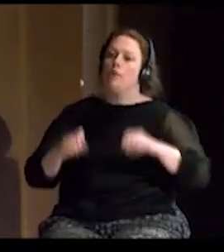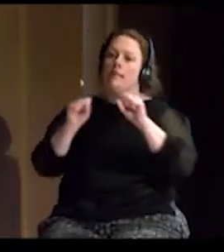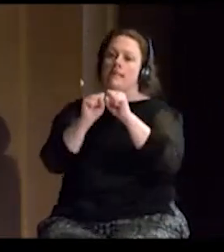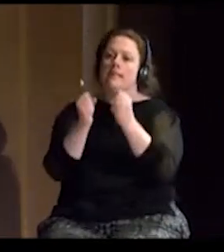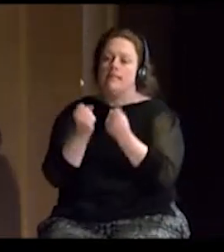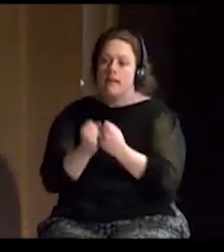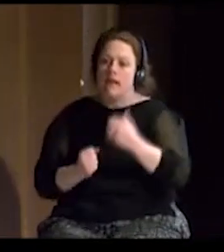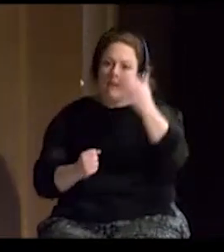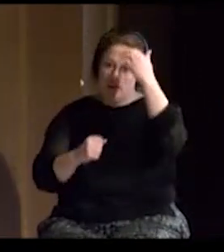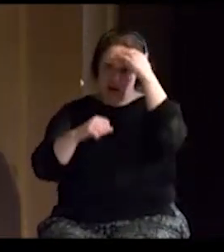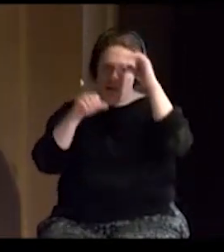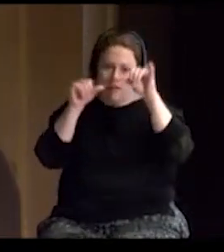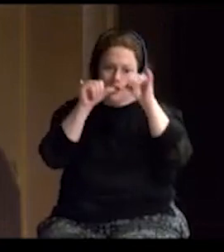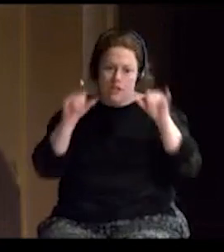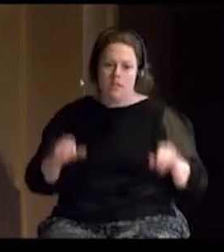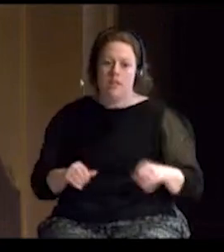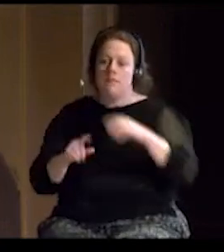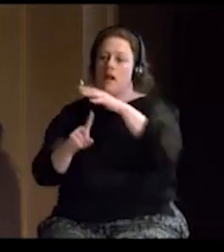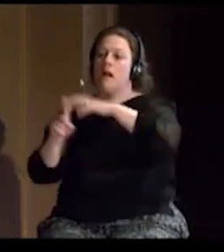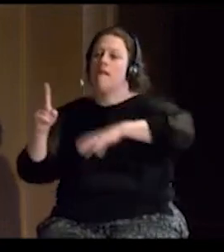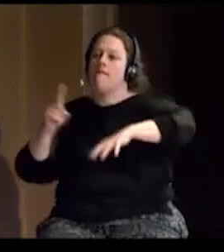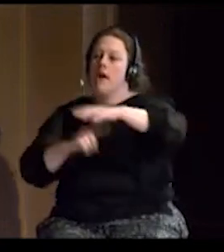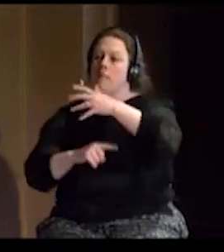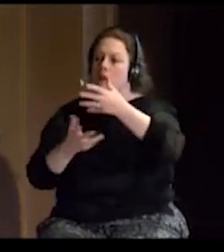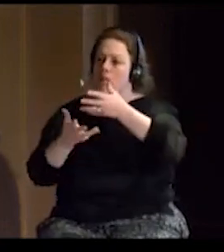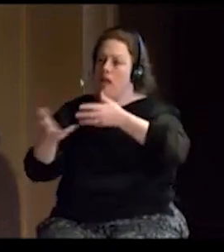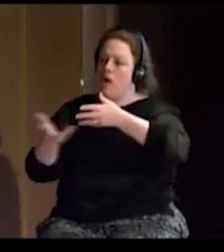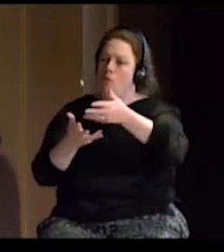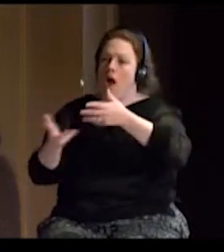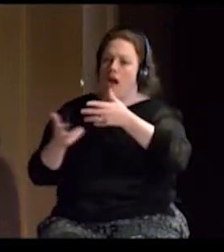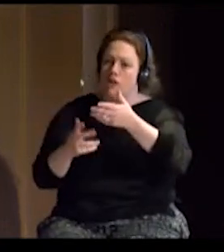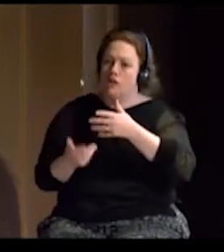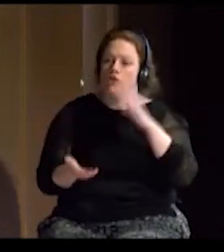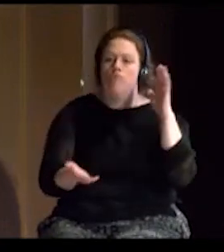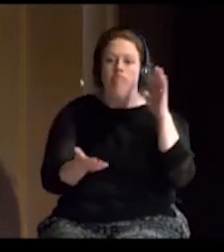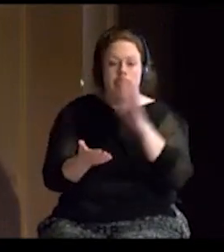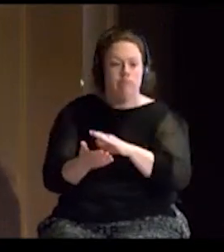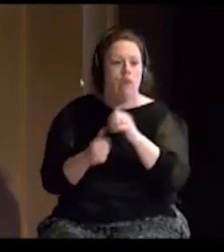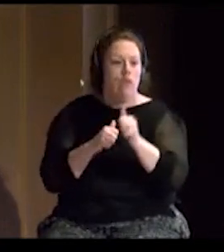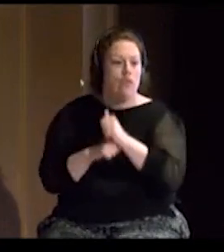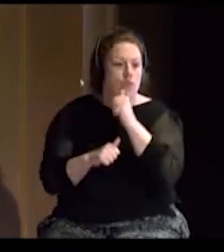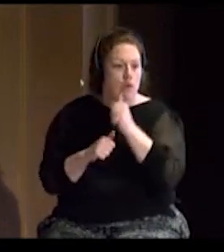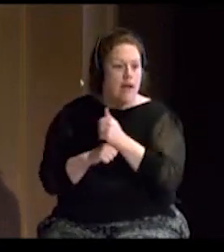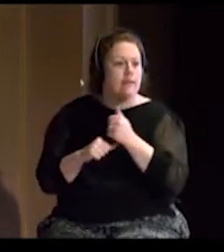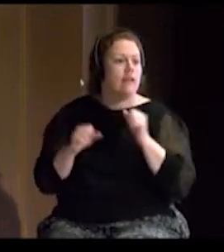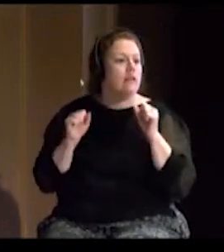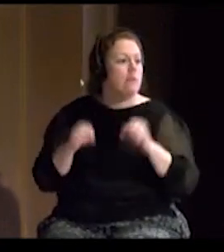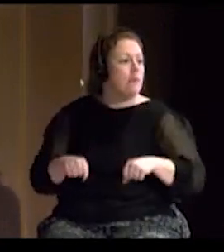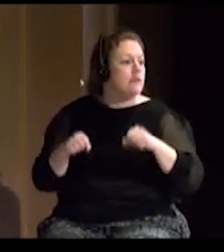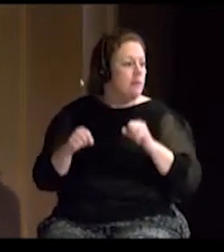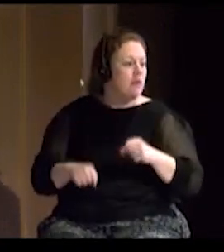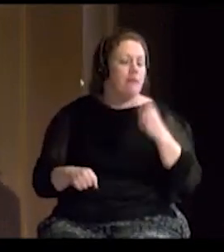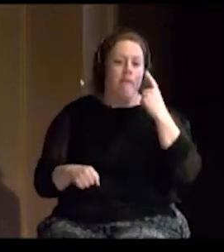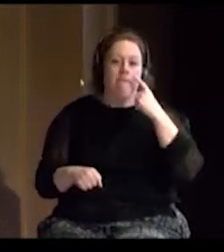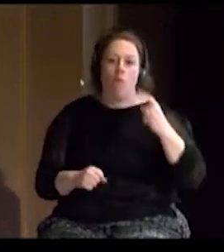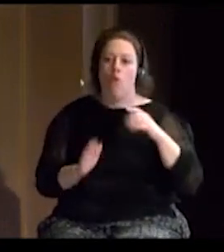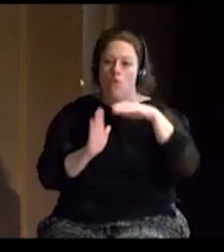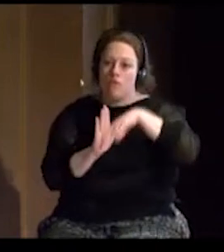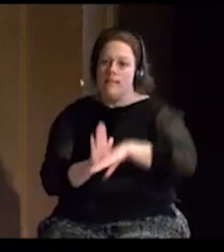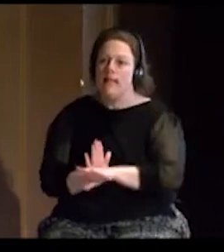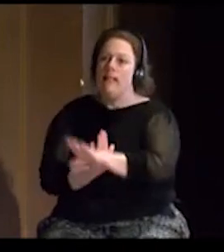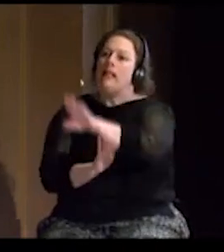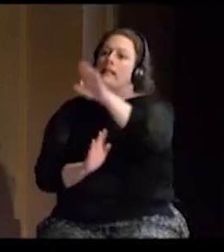environmental interactions to help understand the threats and the potential for resilience in this era of anthropogenic